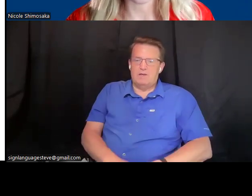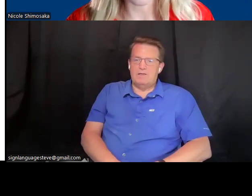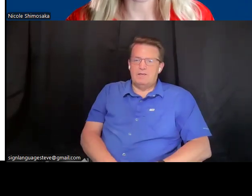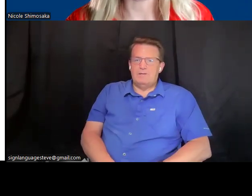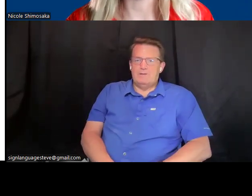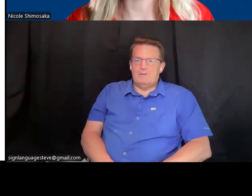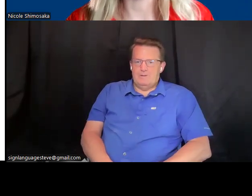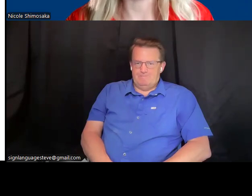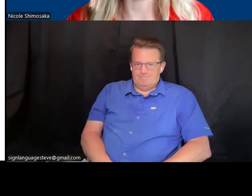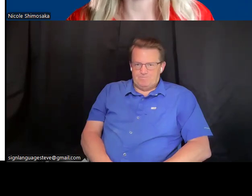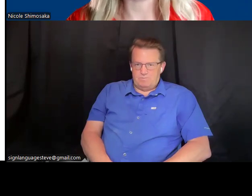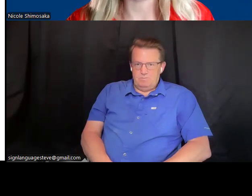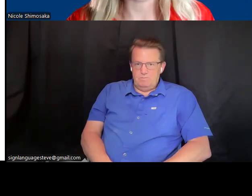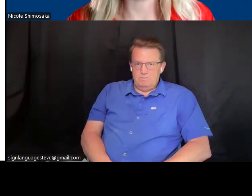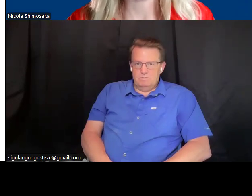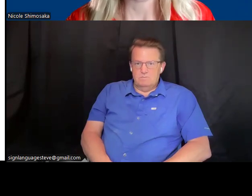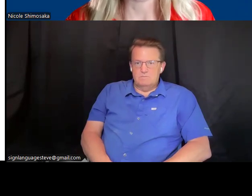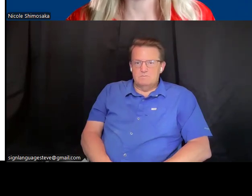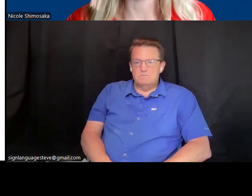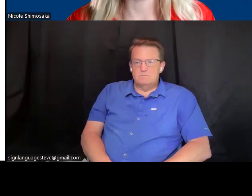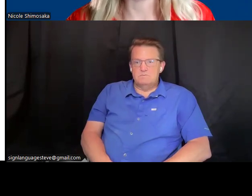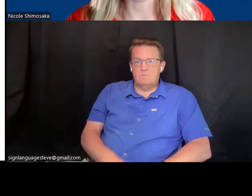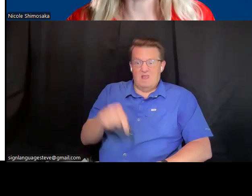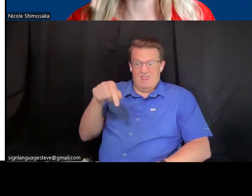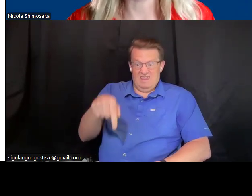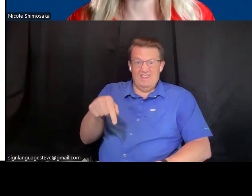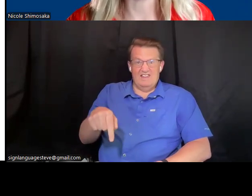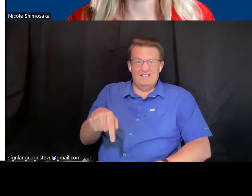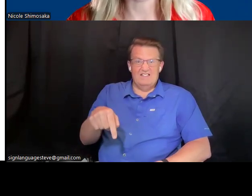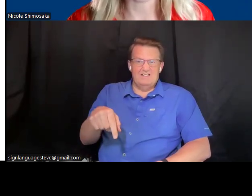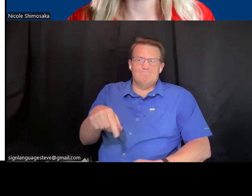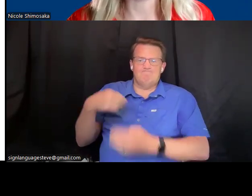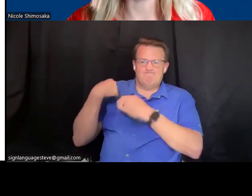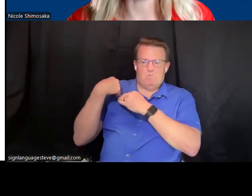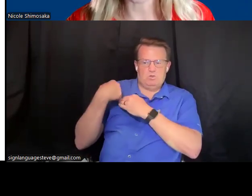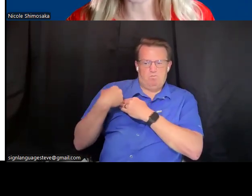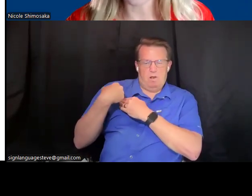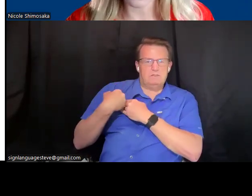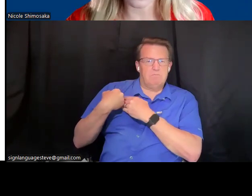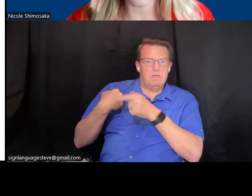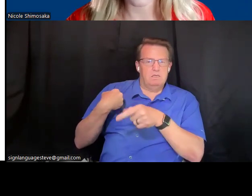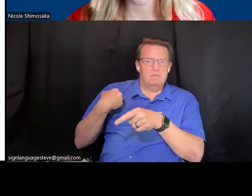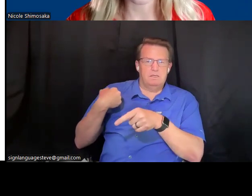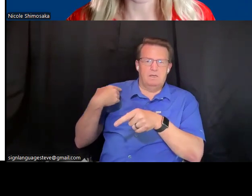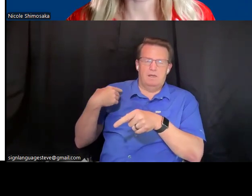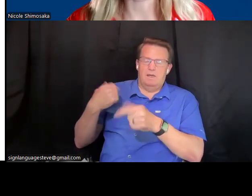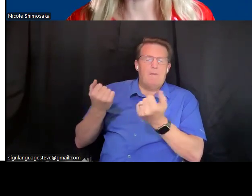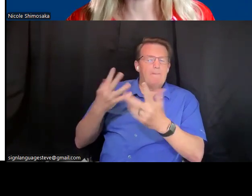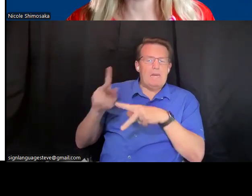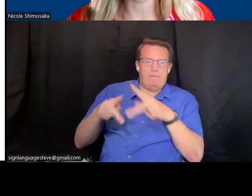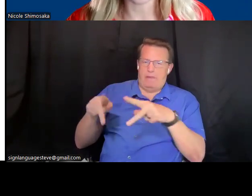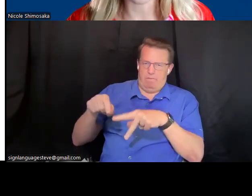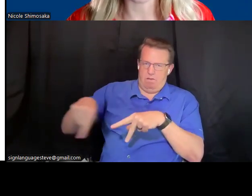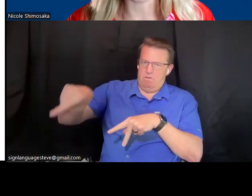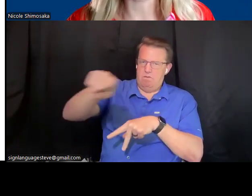will allocate using the factors and the weights. And this will be an accountability measure that has been long requested by many